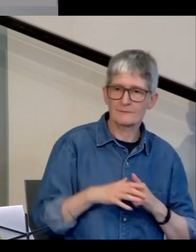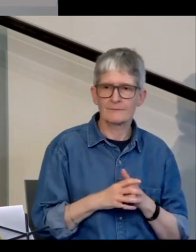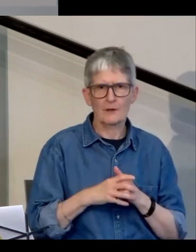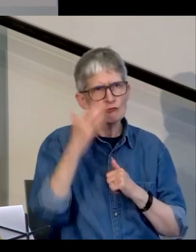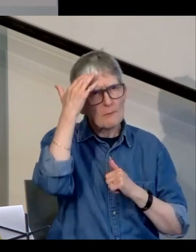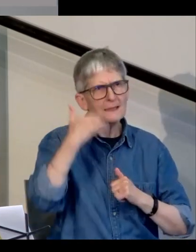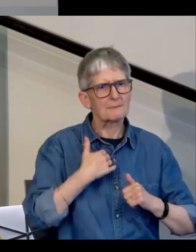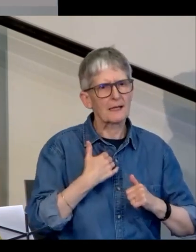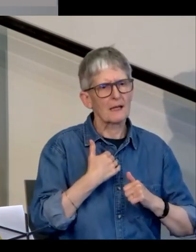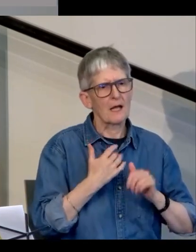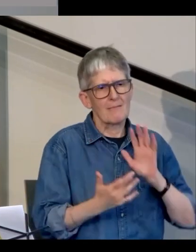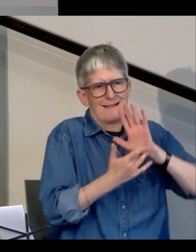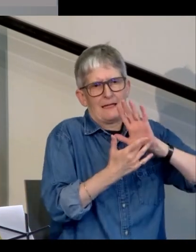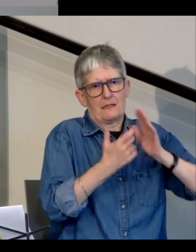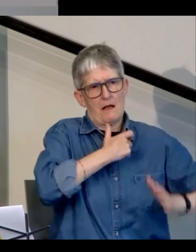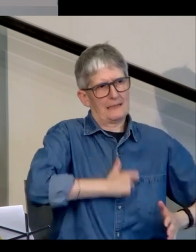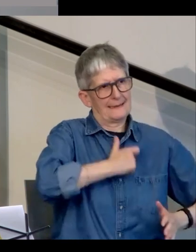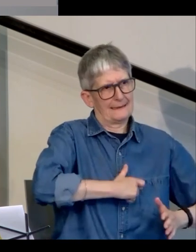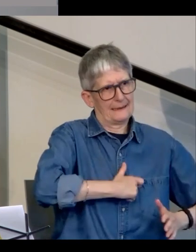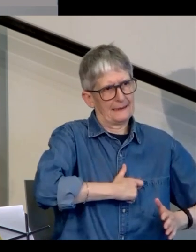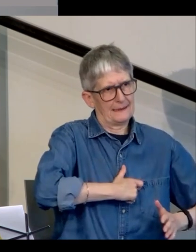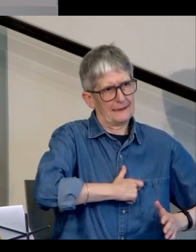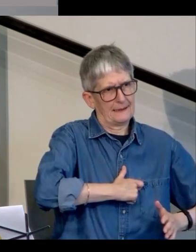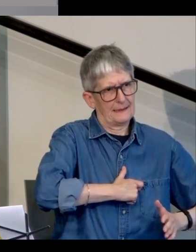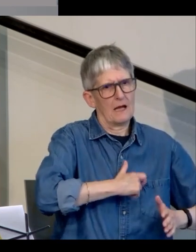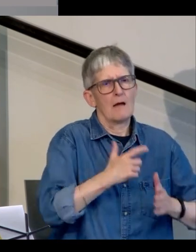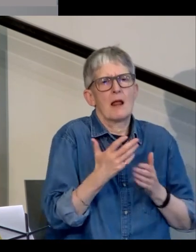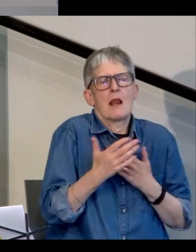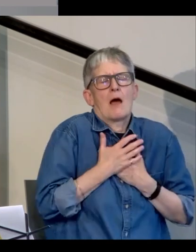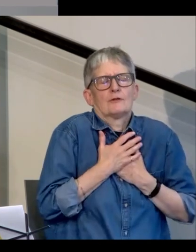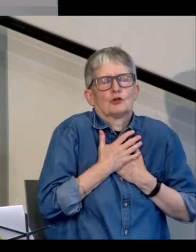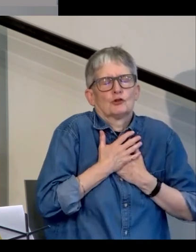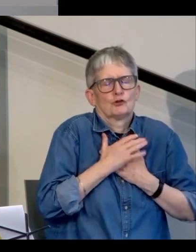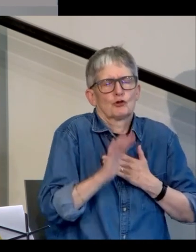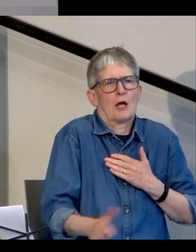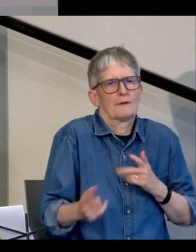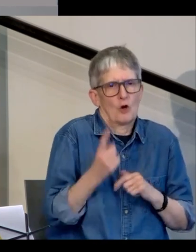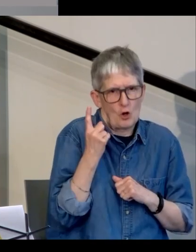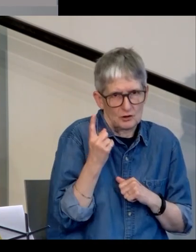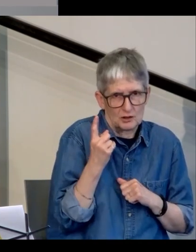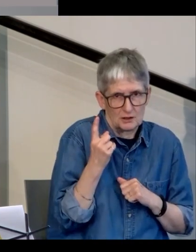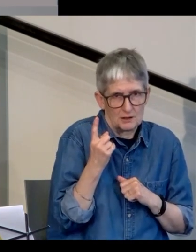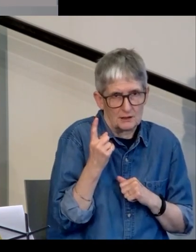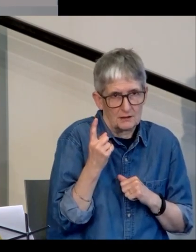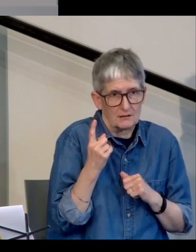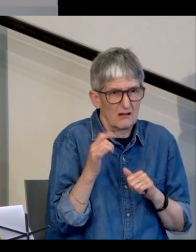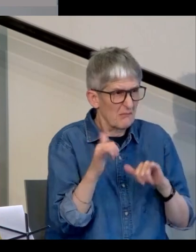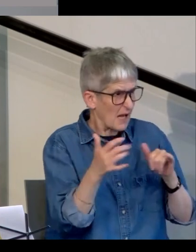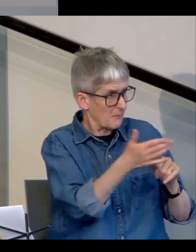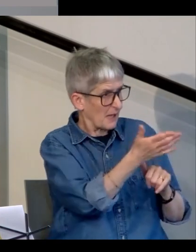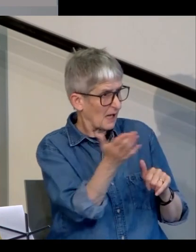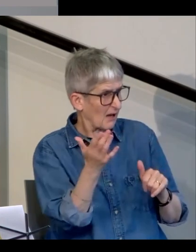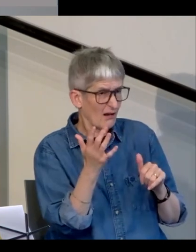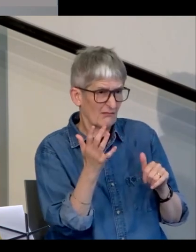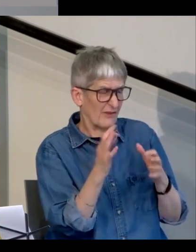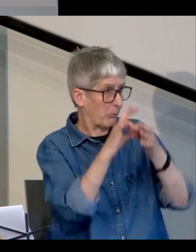primary identity is that I am a loved child of God. So it may be that you feel a million miles